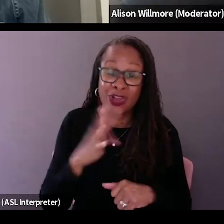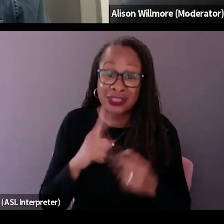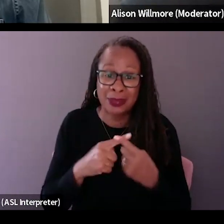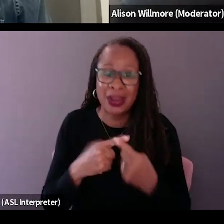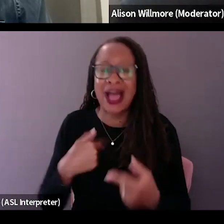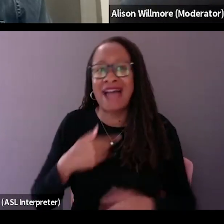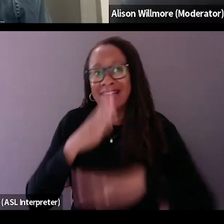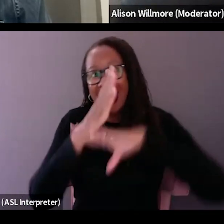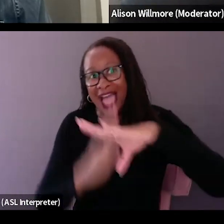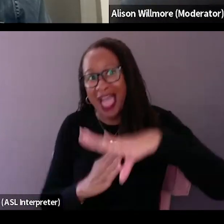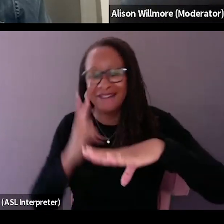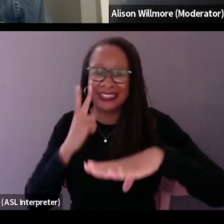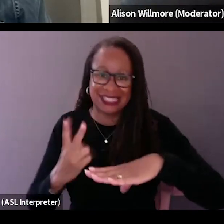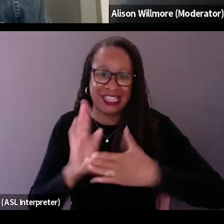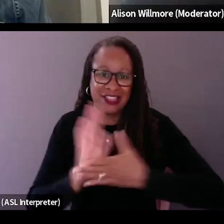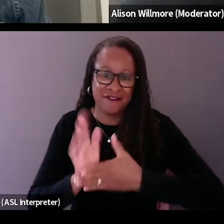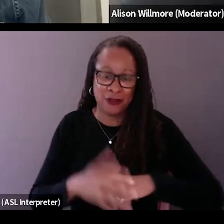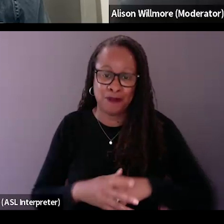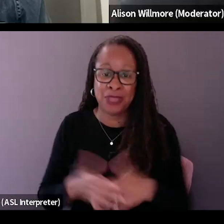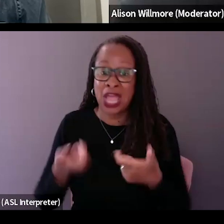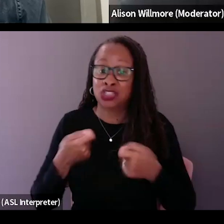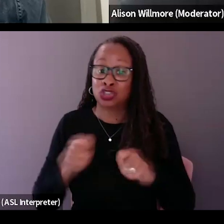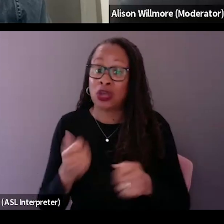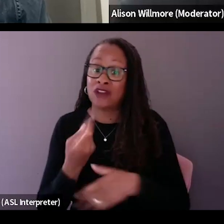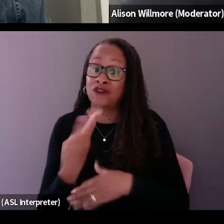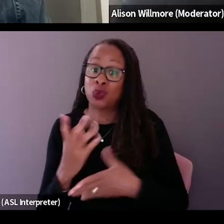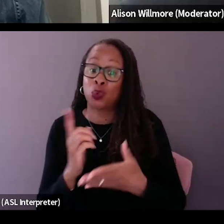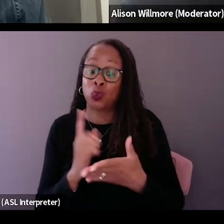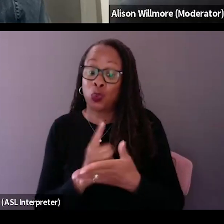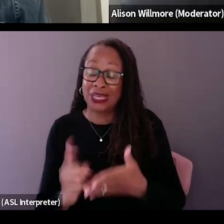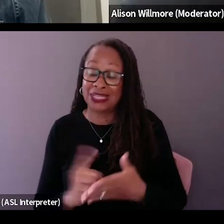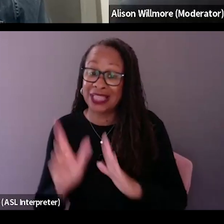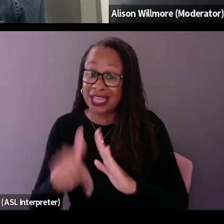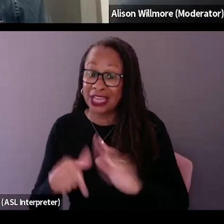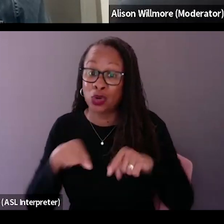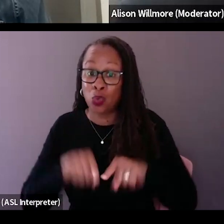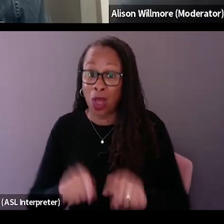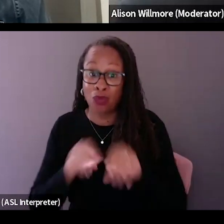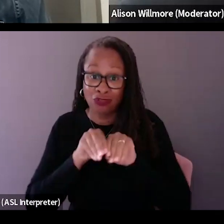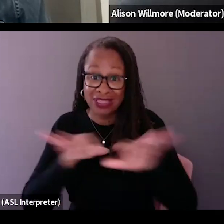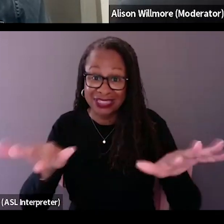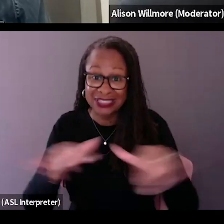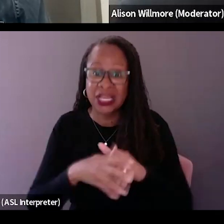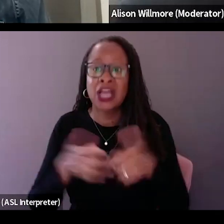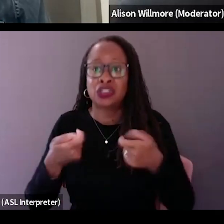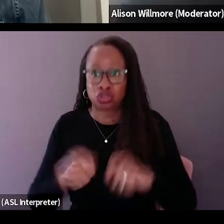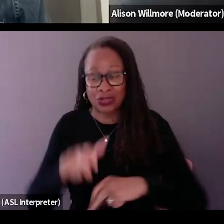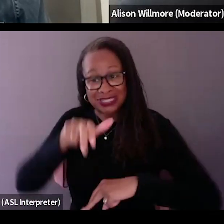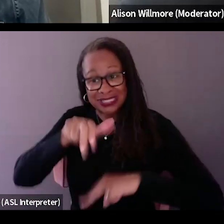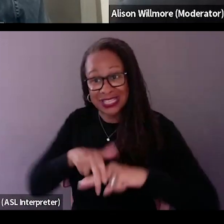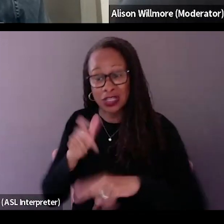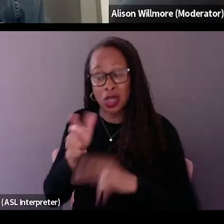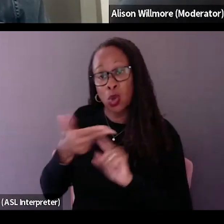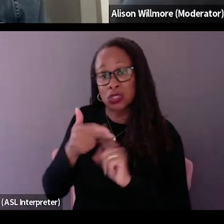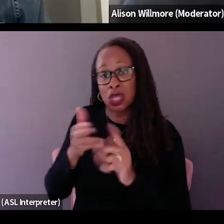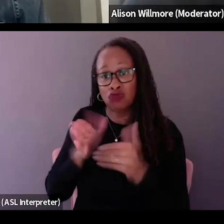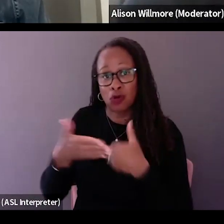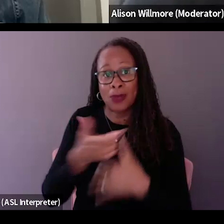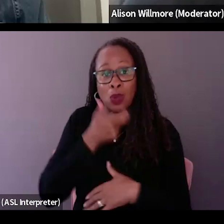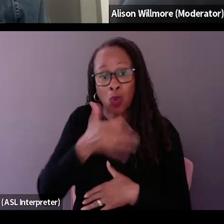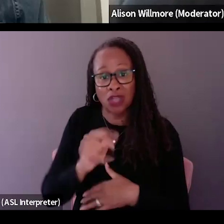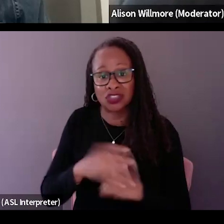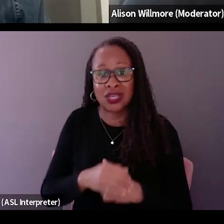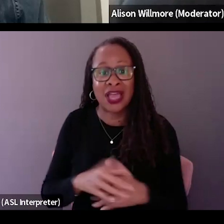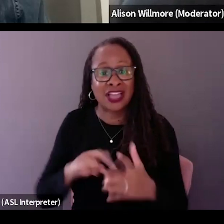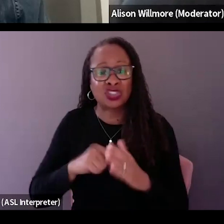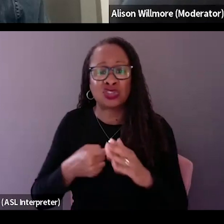film. She said she tried to watch it in a hotel room just alone. And she started sobbing like 25 or 30